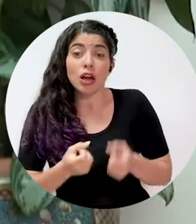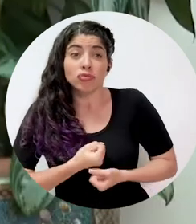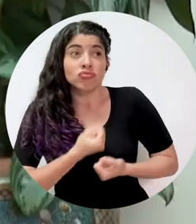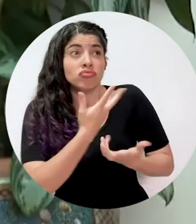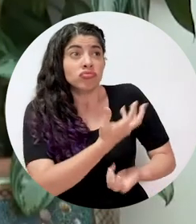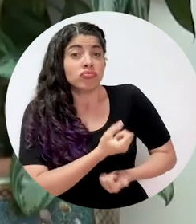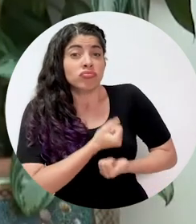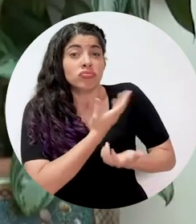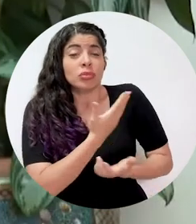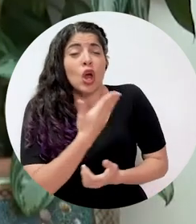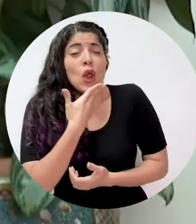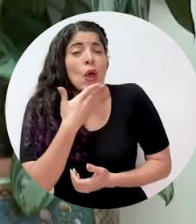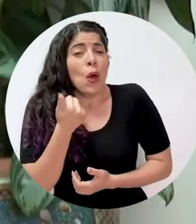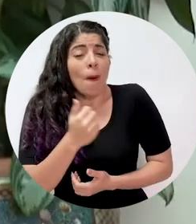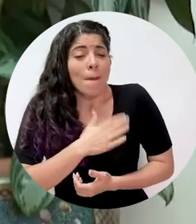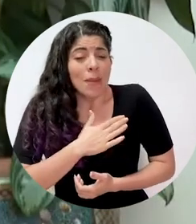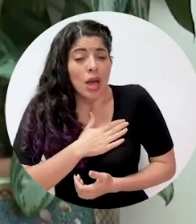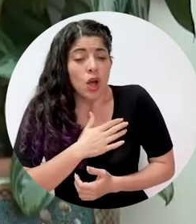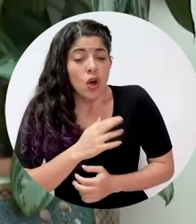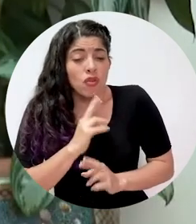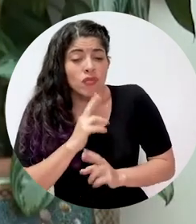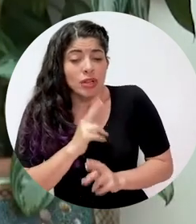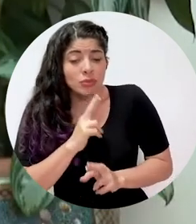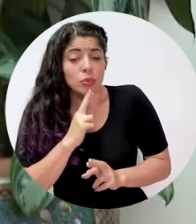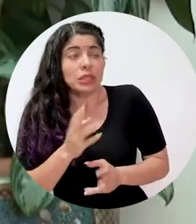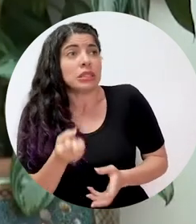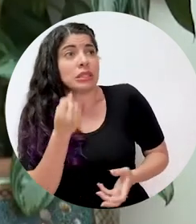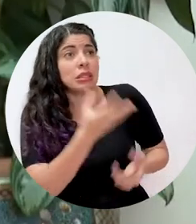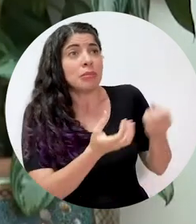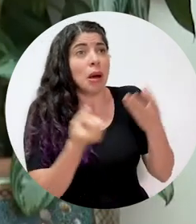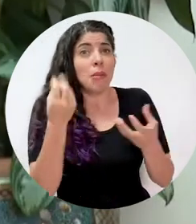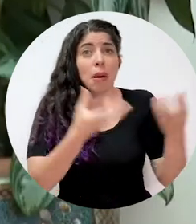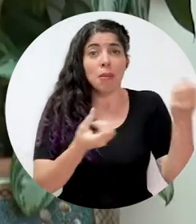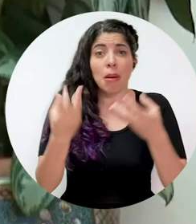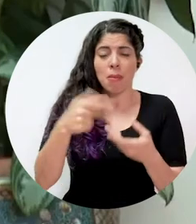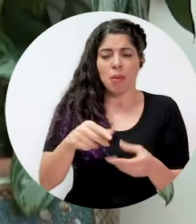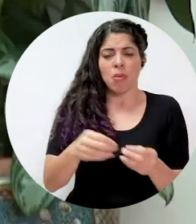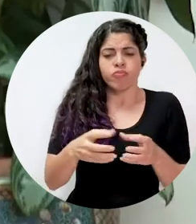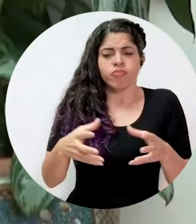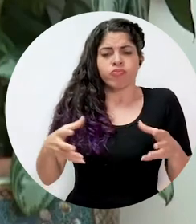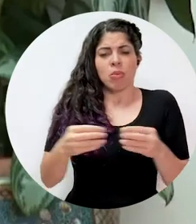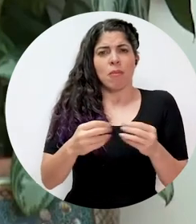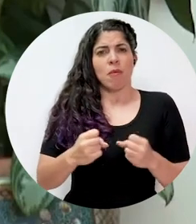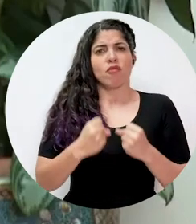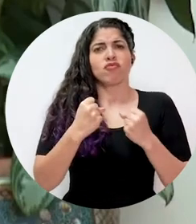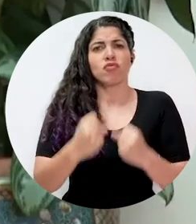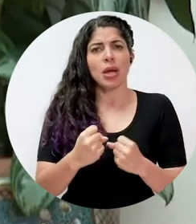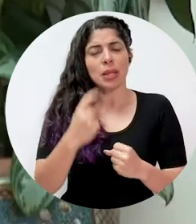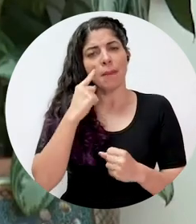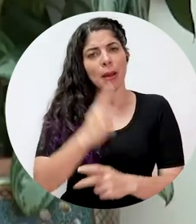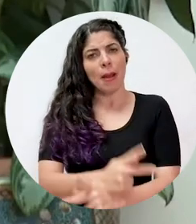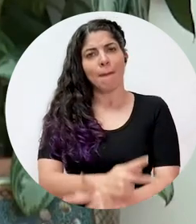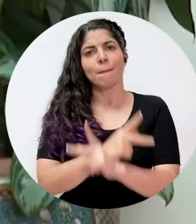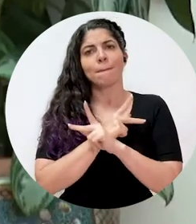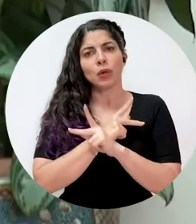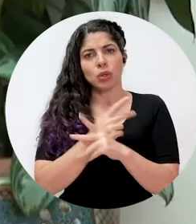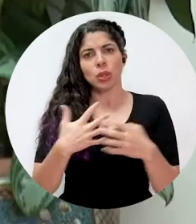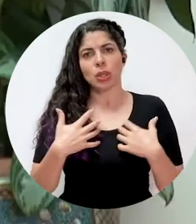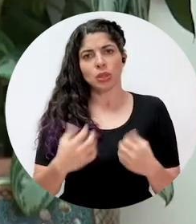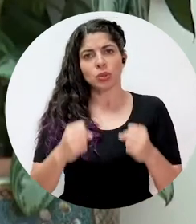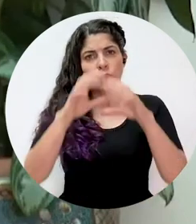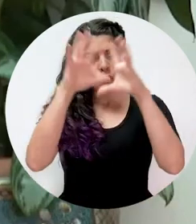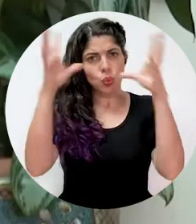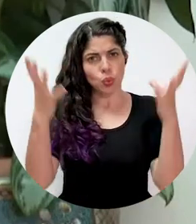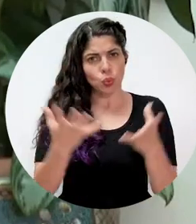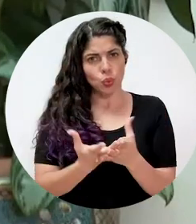contributes with their best, the global response will be even stronger to protect the